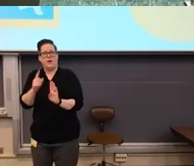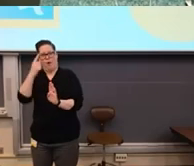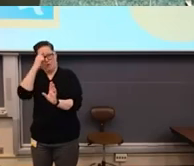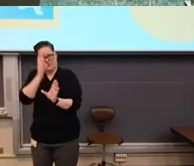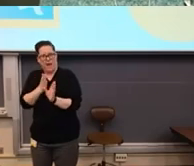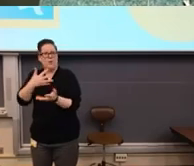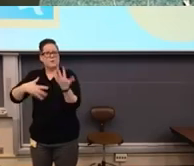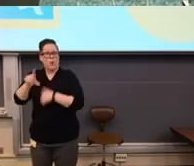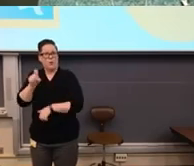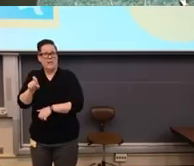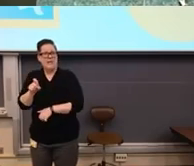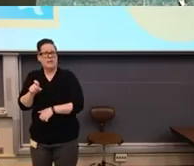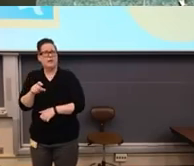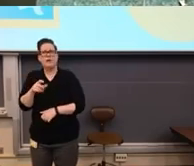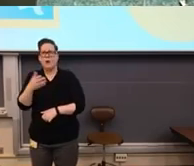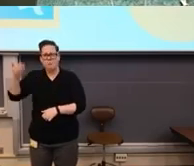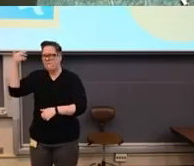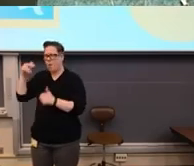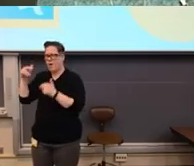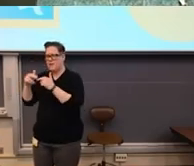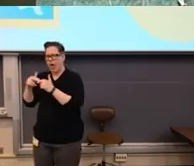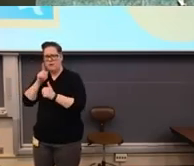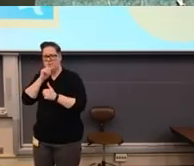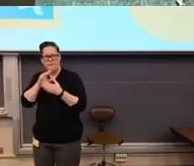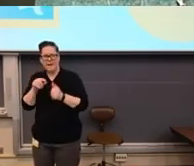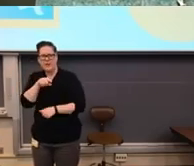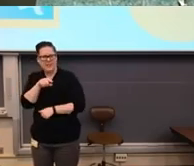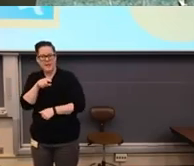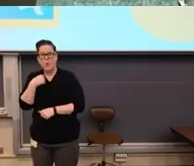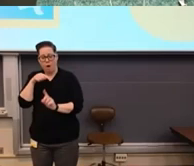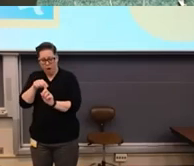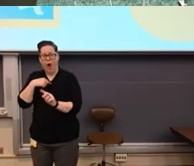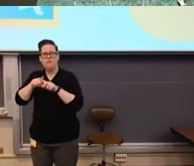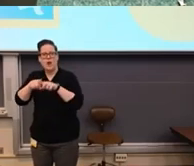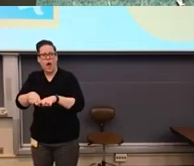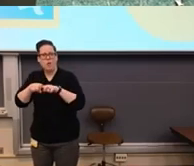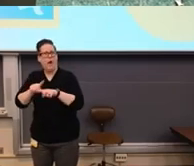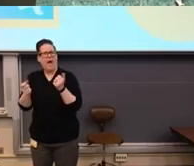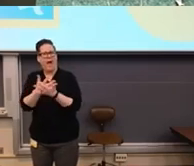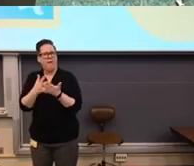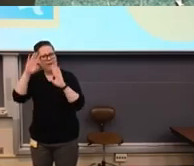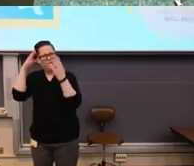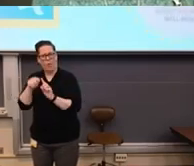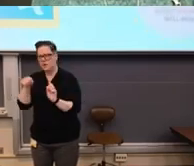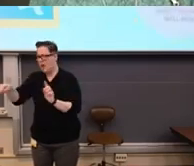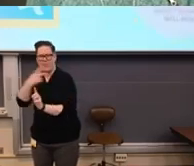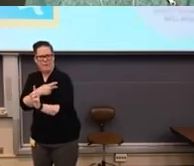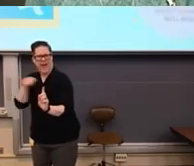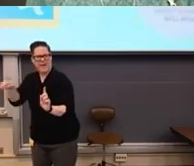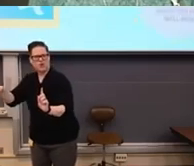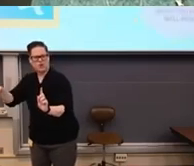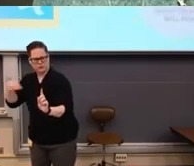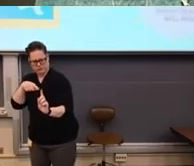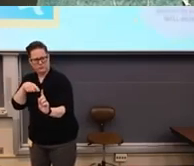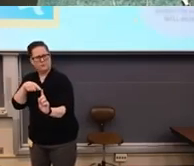see anything about that in any of those slides? We're relying on them, but everything was very patient-centered. And